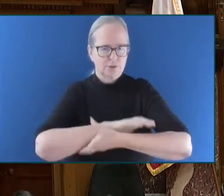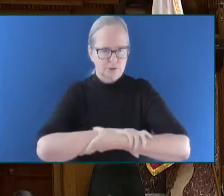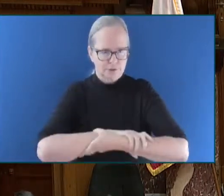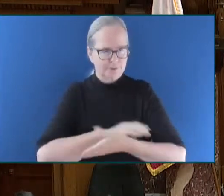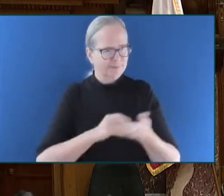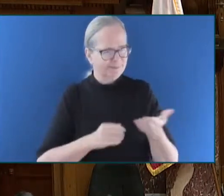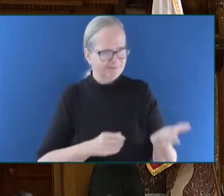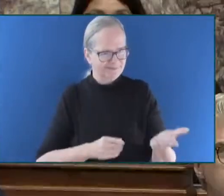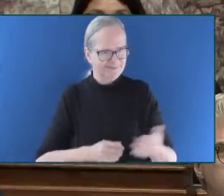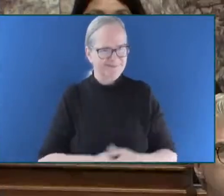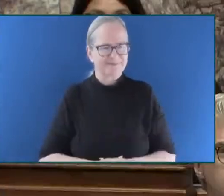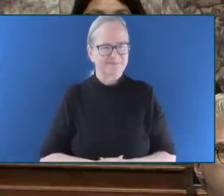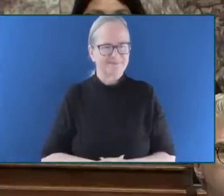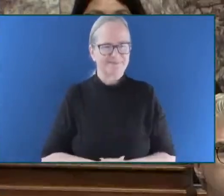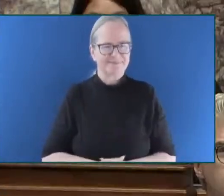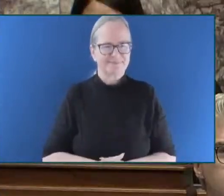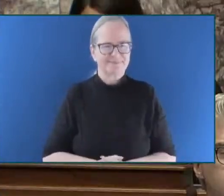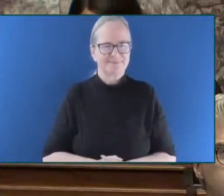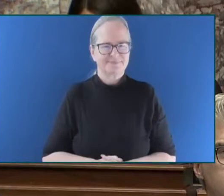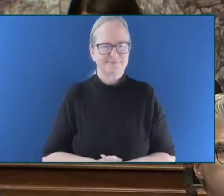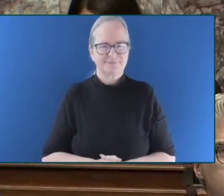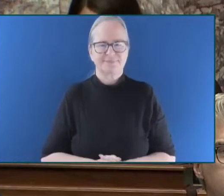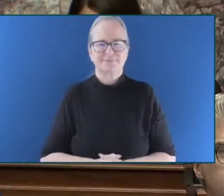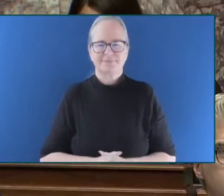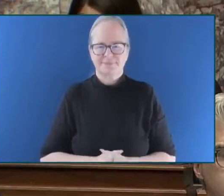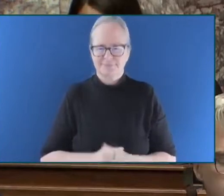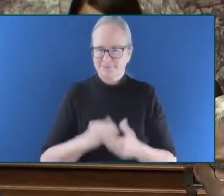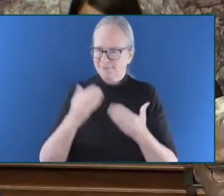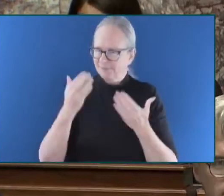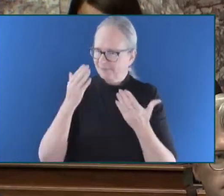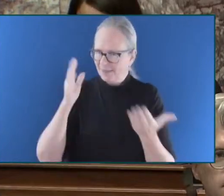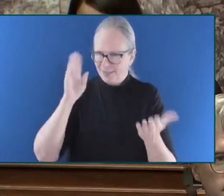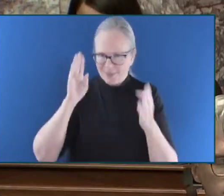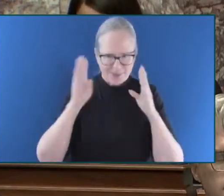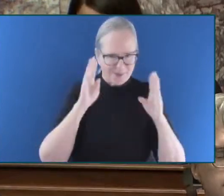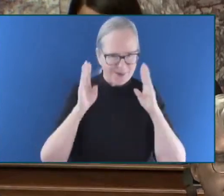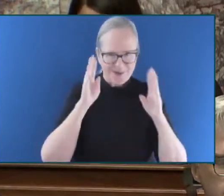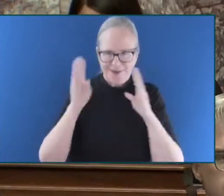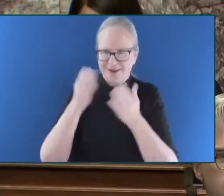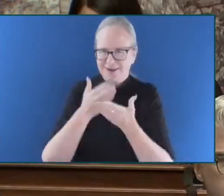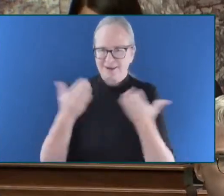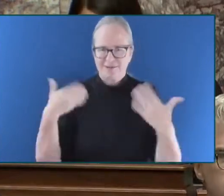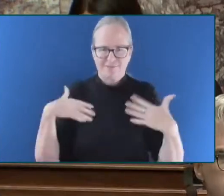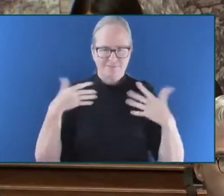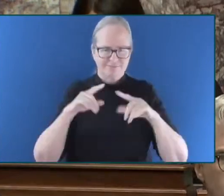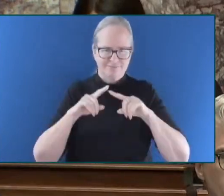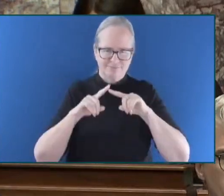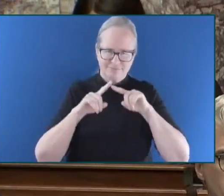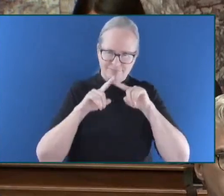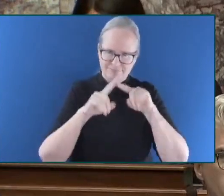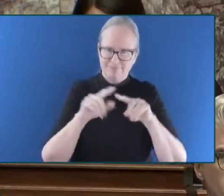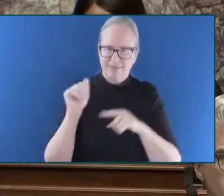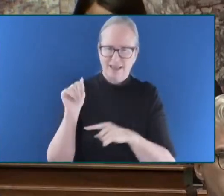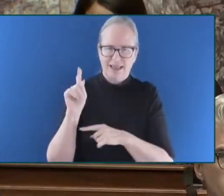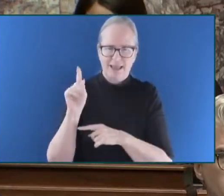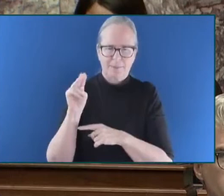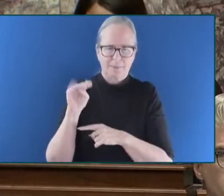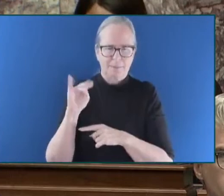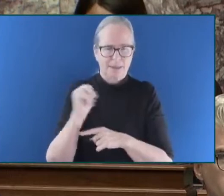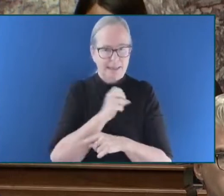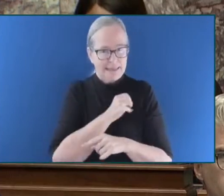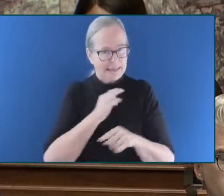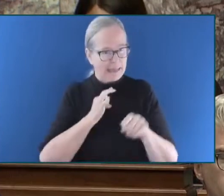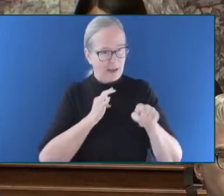House knows how much we rely on our administrative staff to keep ourselves and the business of this House running smoothly,